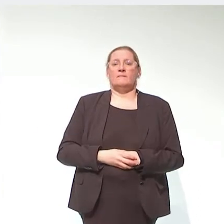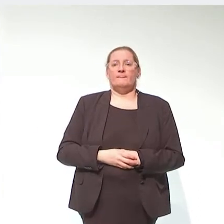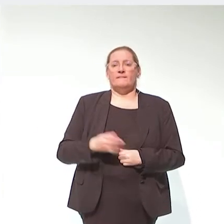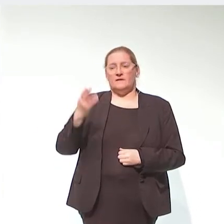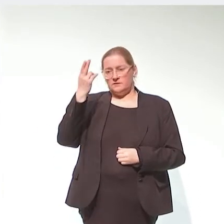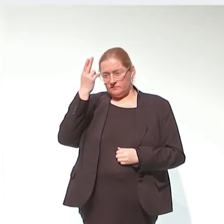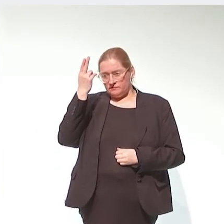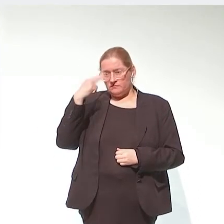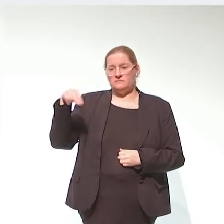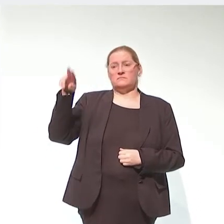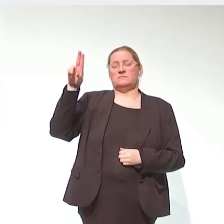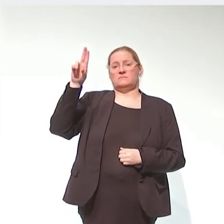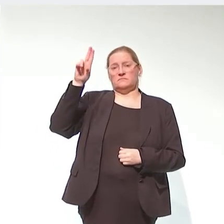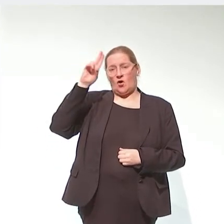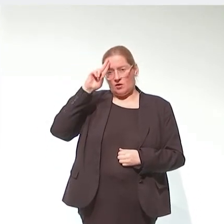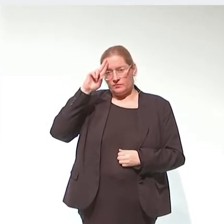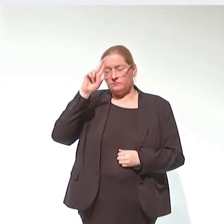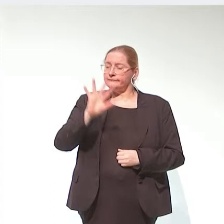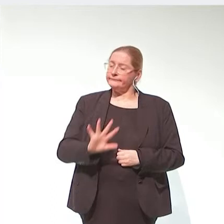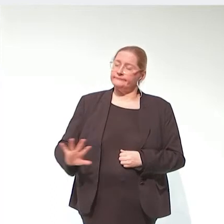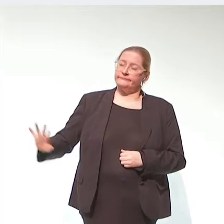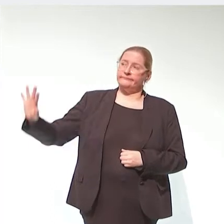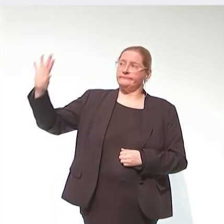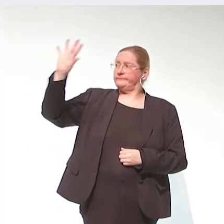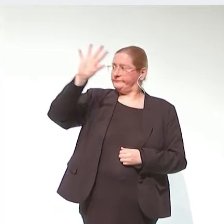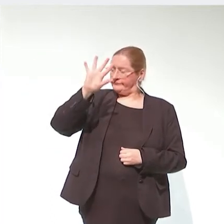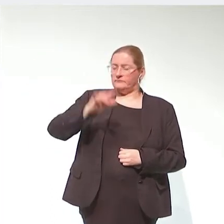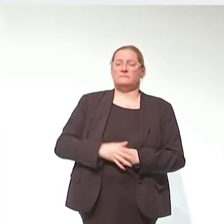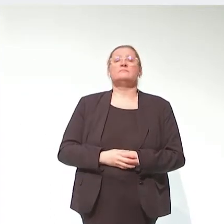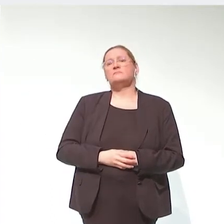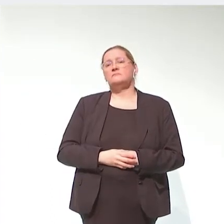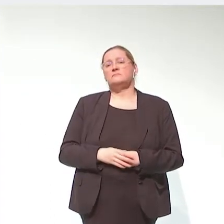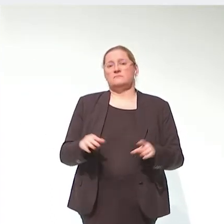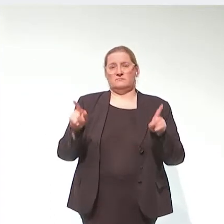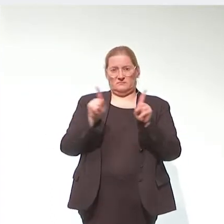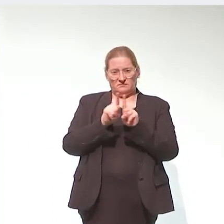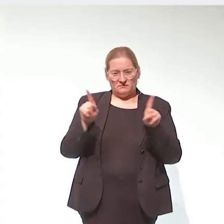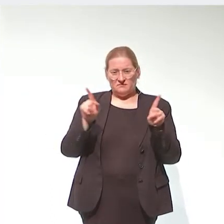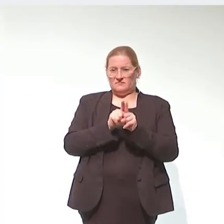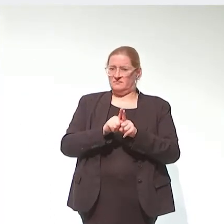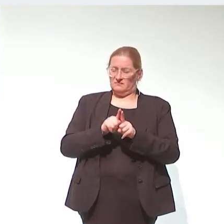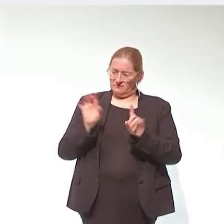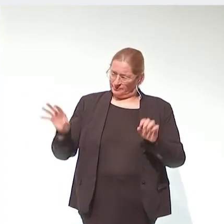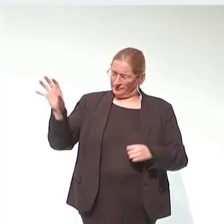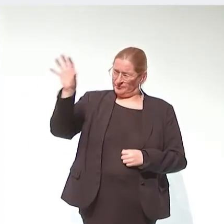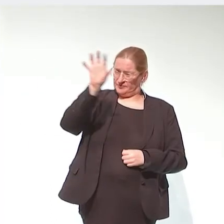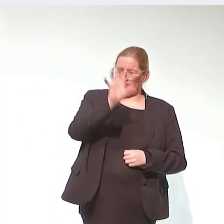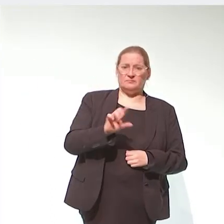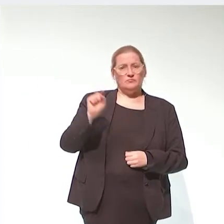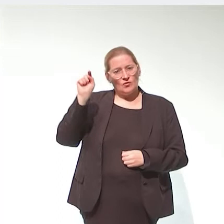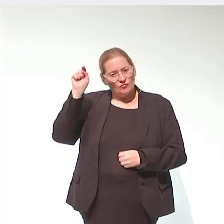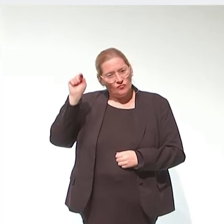our local city councils. We need to secure a seat at the table for disabled people's